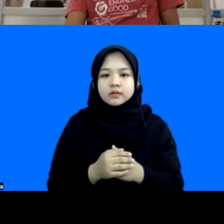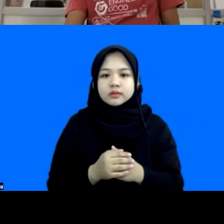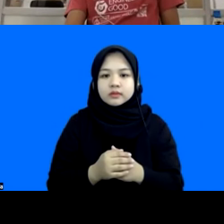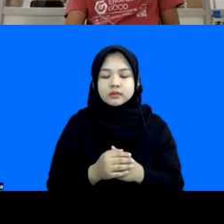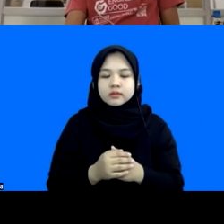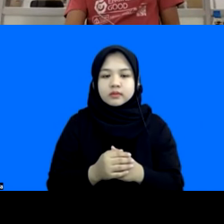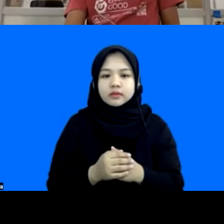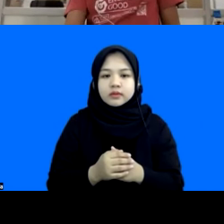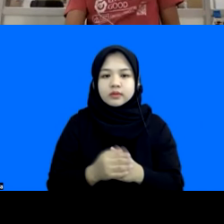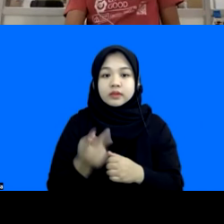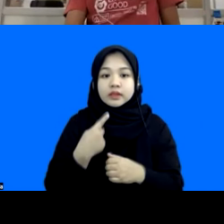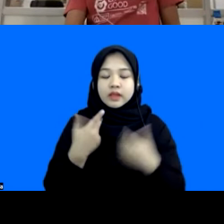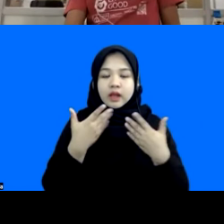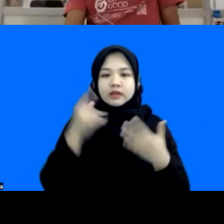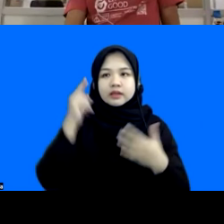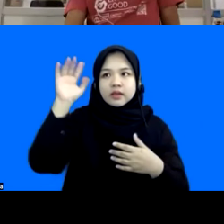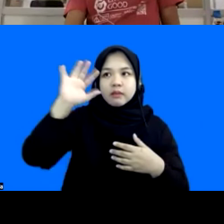numbers,